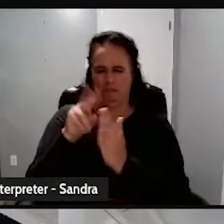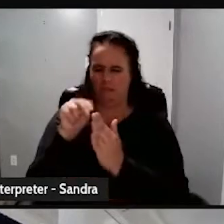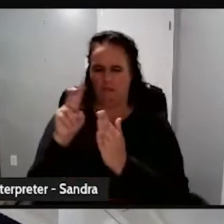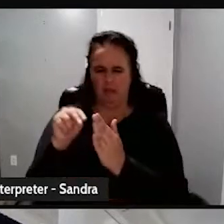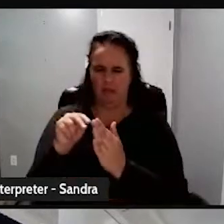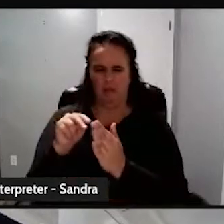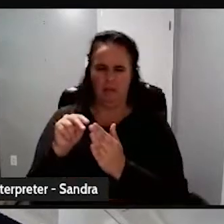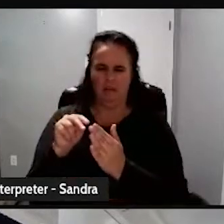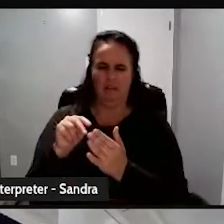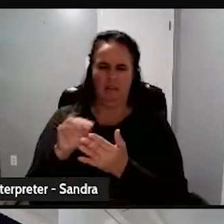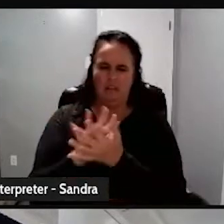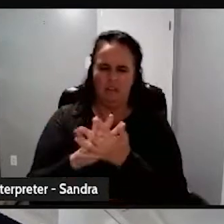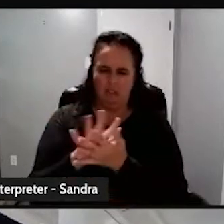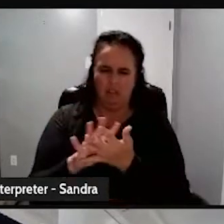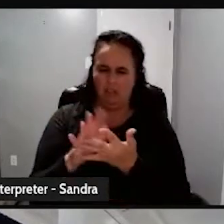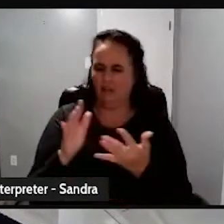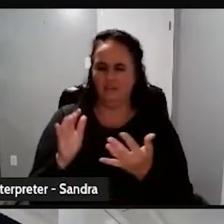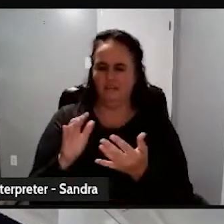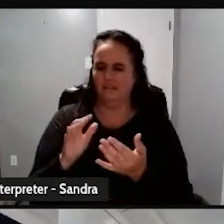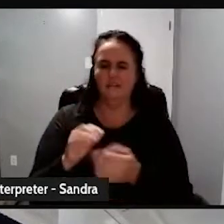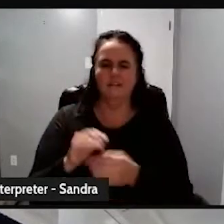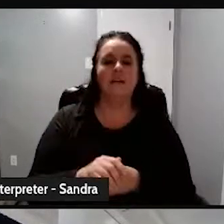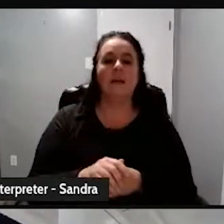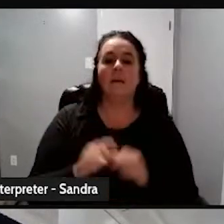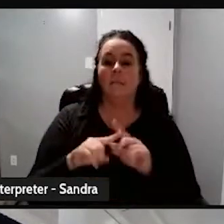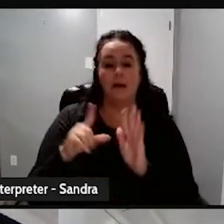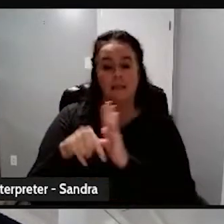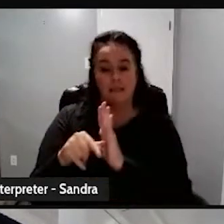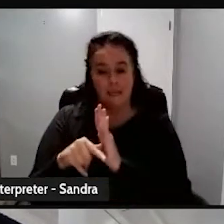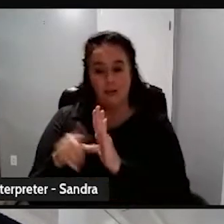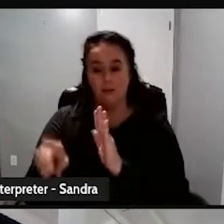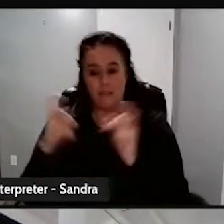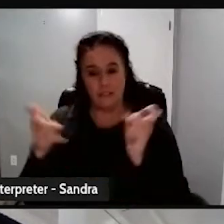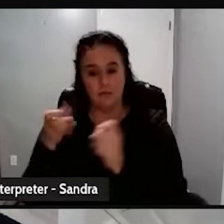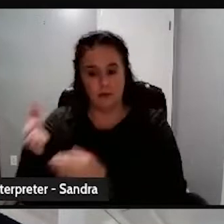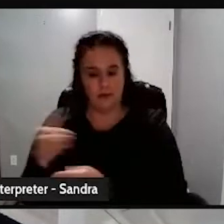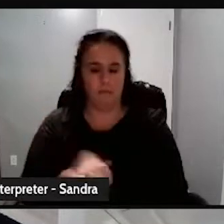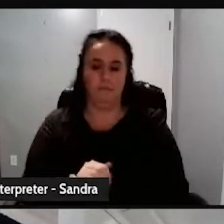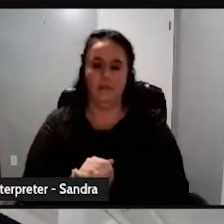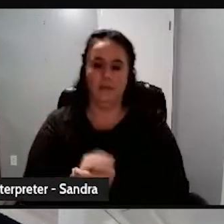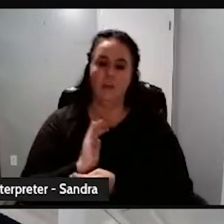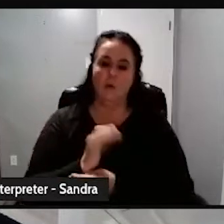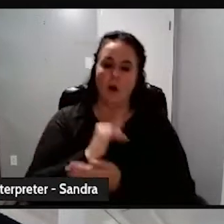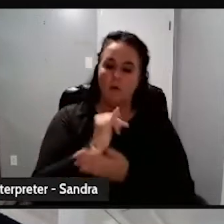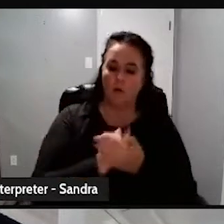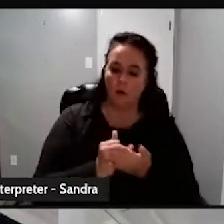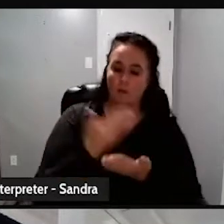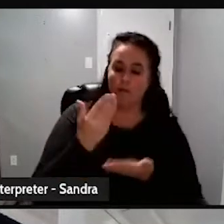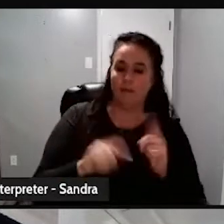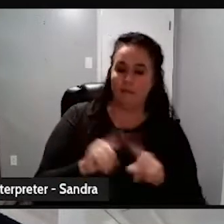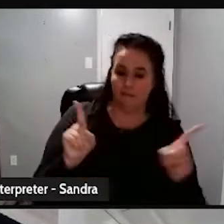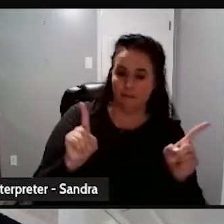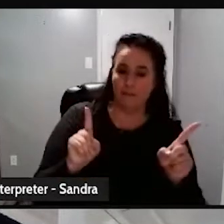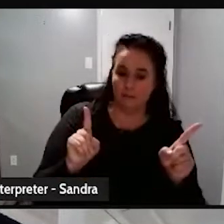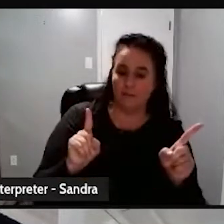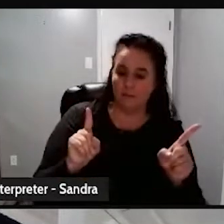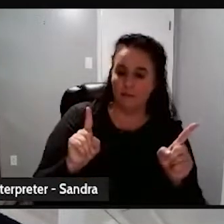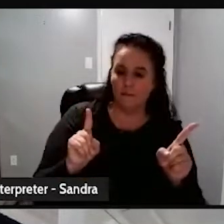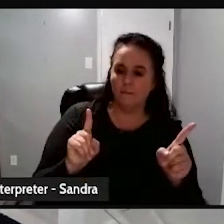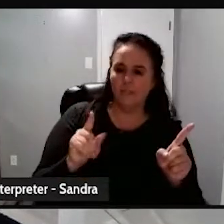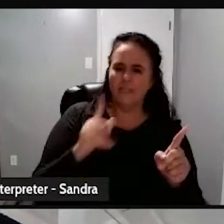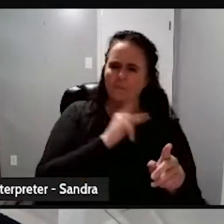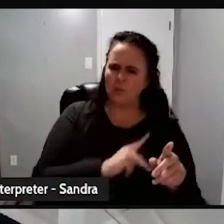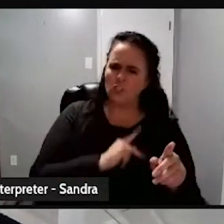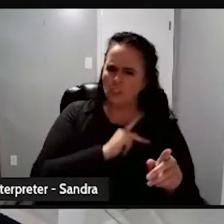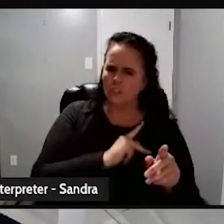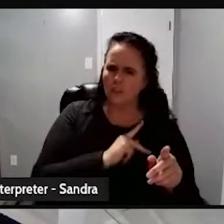been rejected and later celebrated. Our art can be looked at as different. It is so personal.